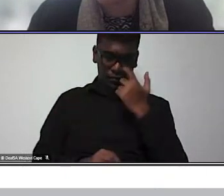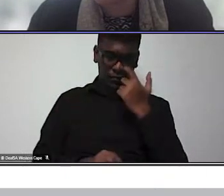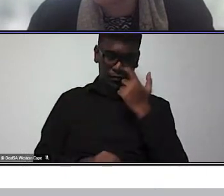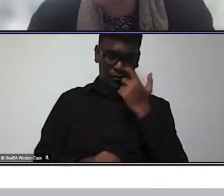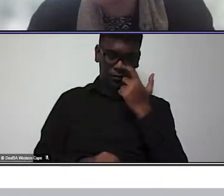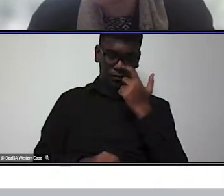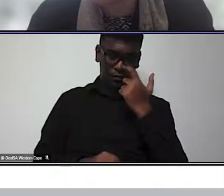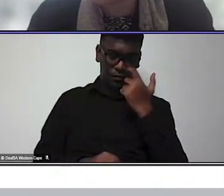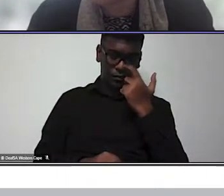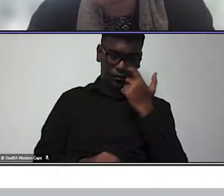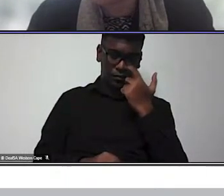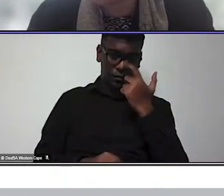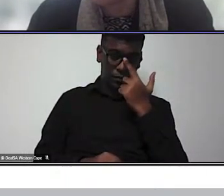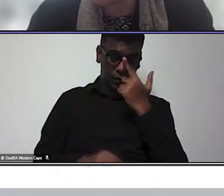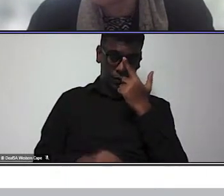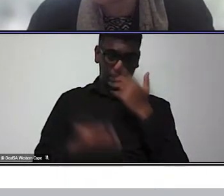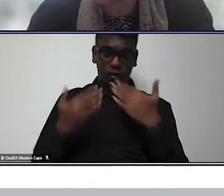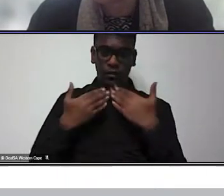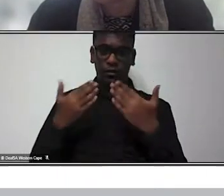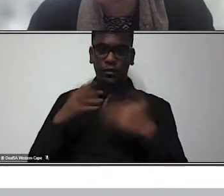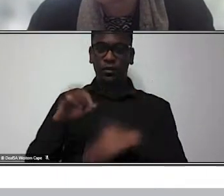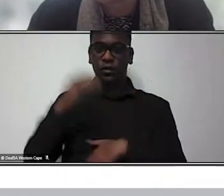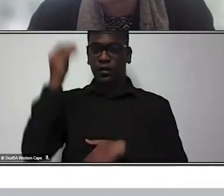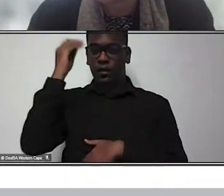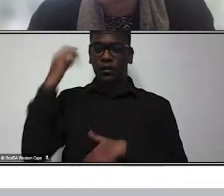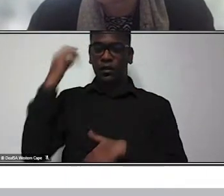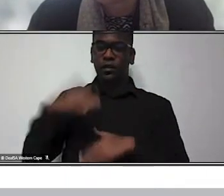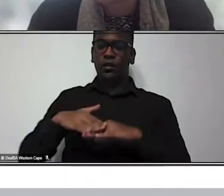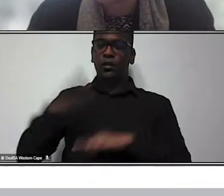you. Members, are there any further questions?